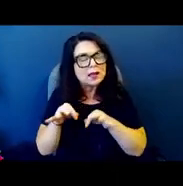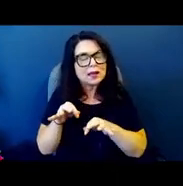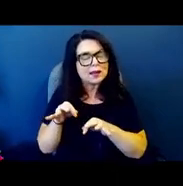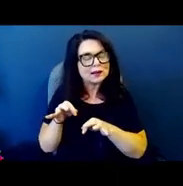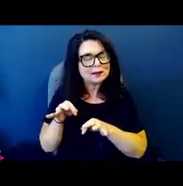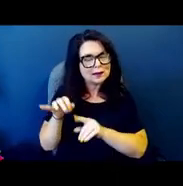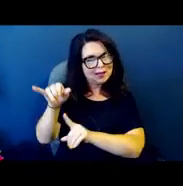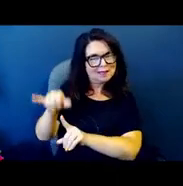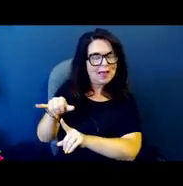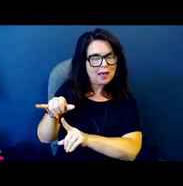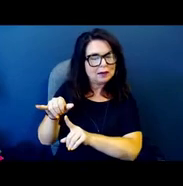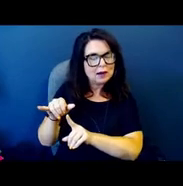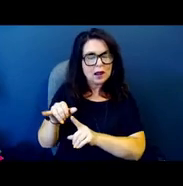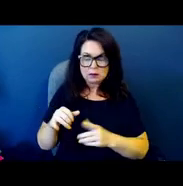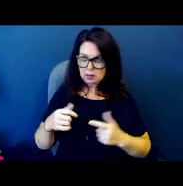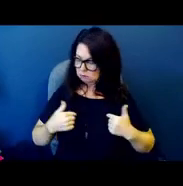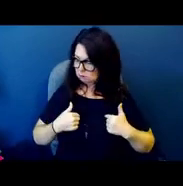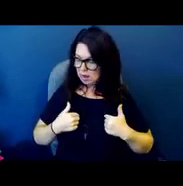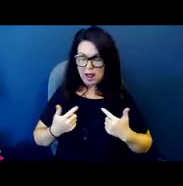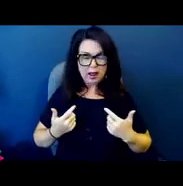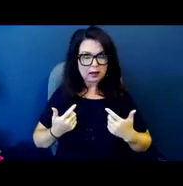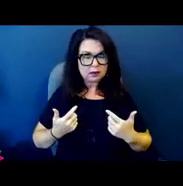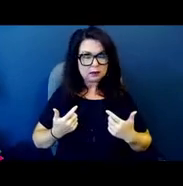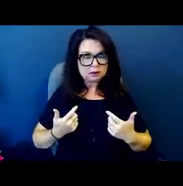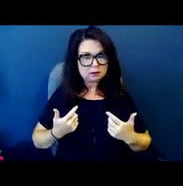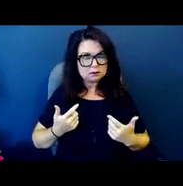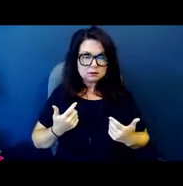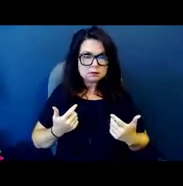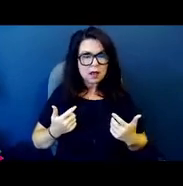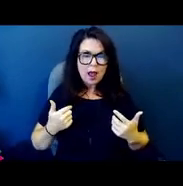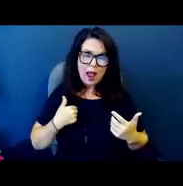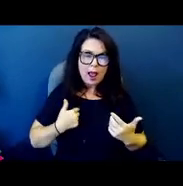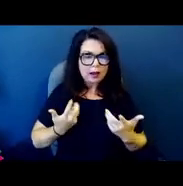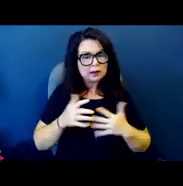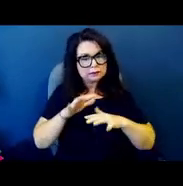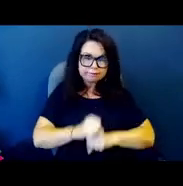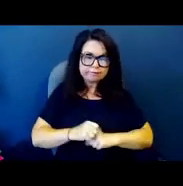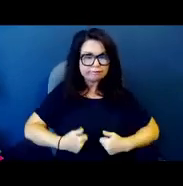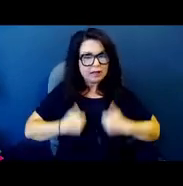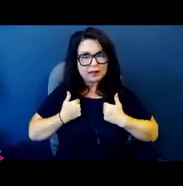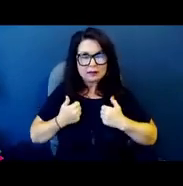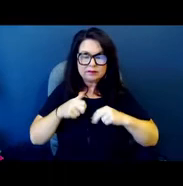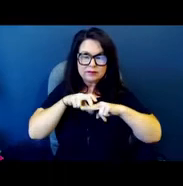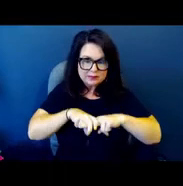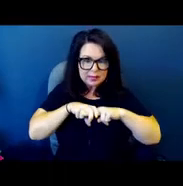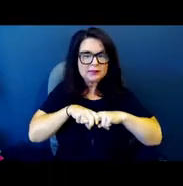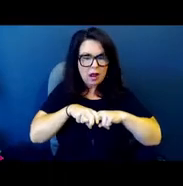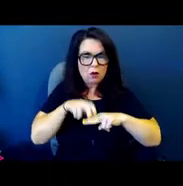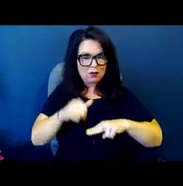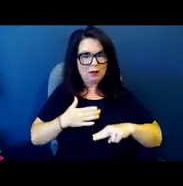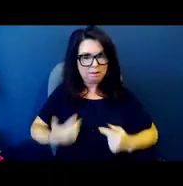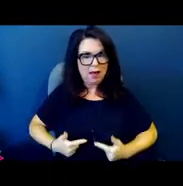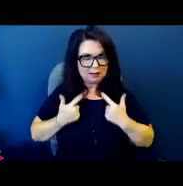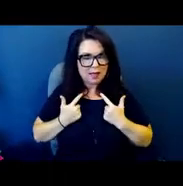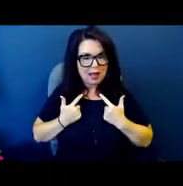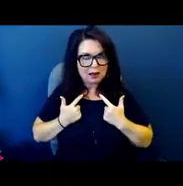know, the fact that I live my life sitting down isn't in and of itself something to